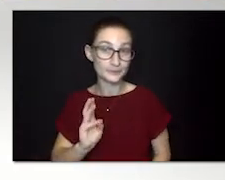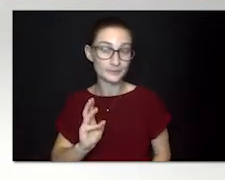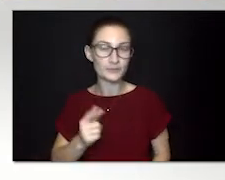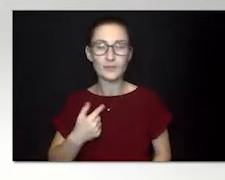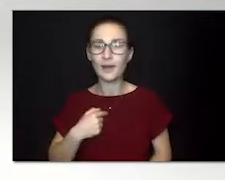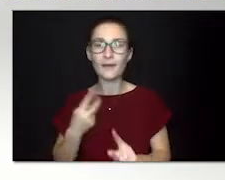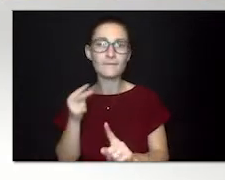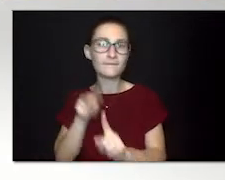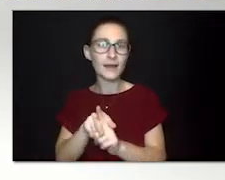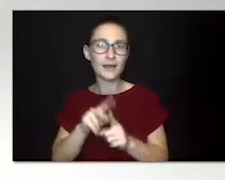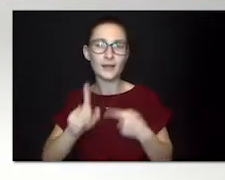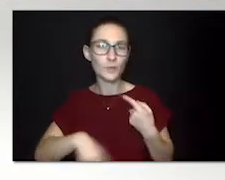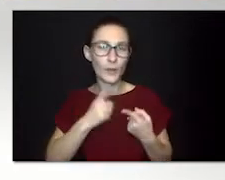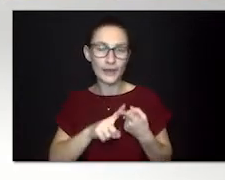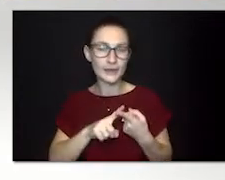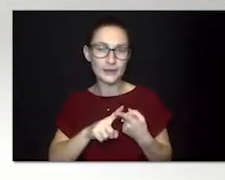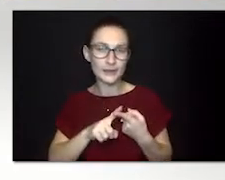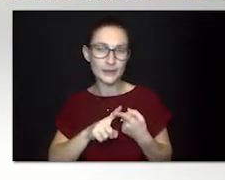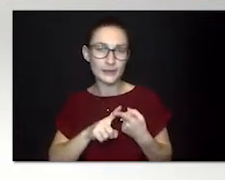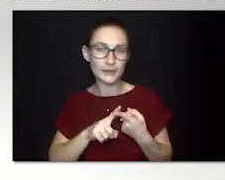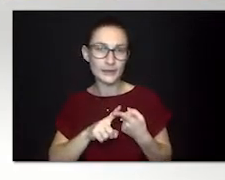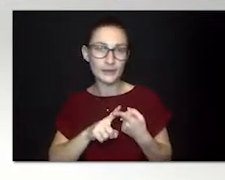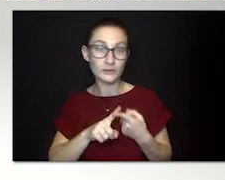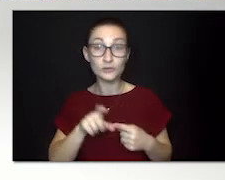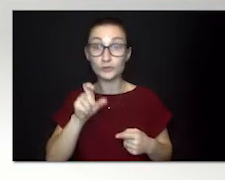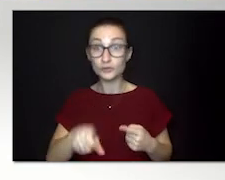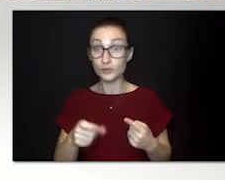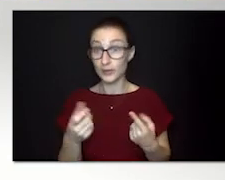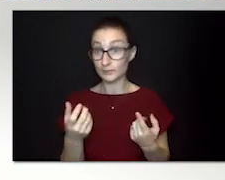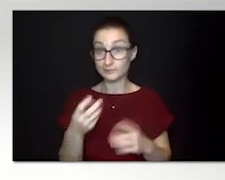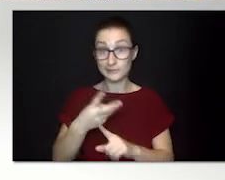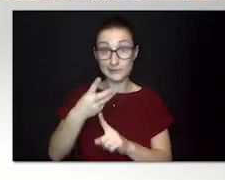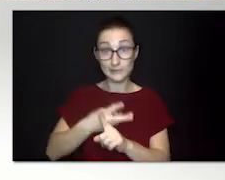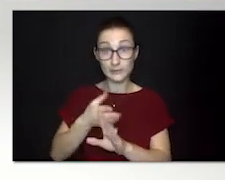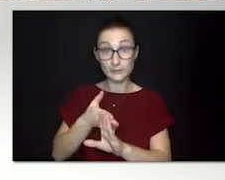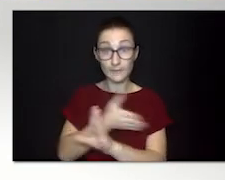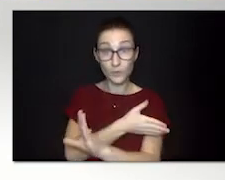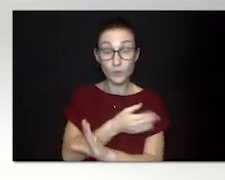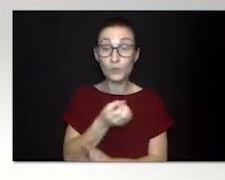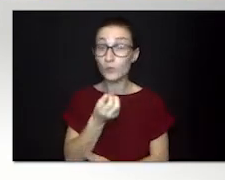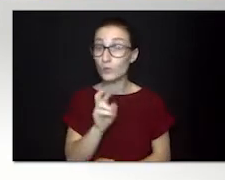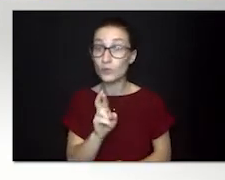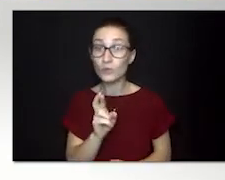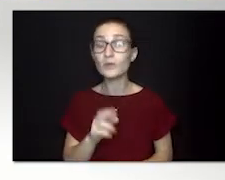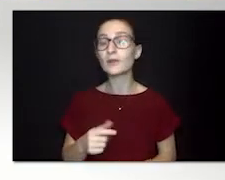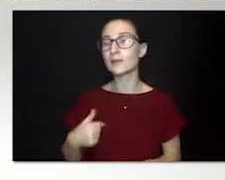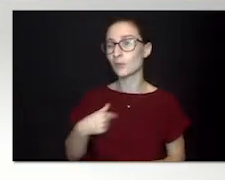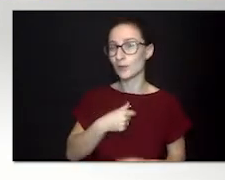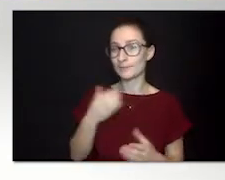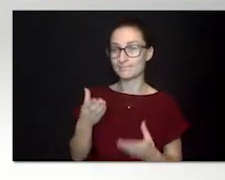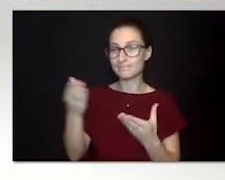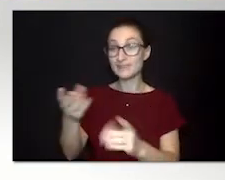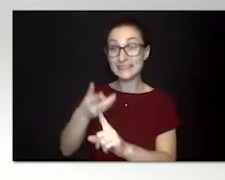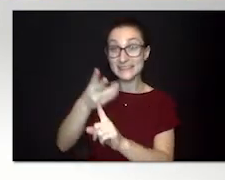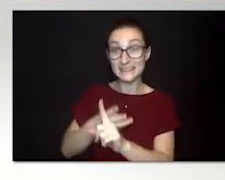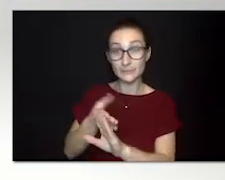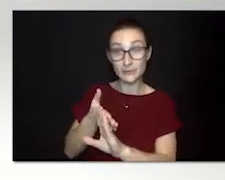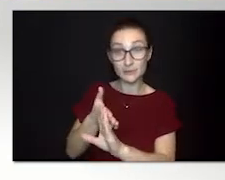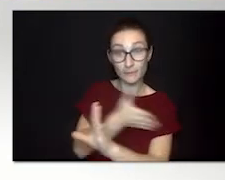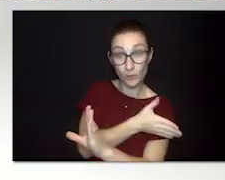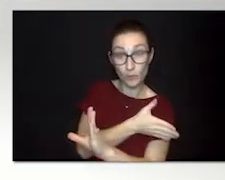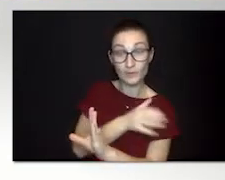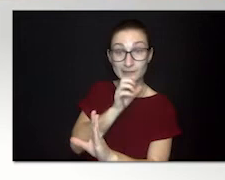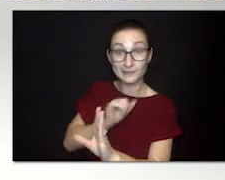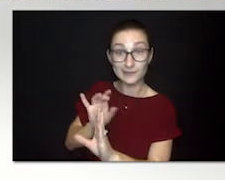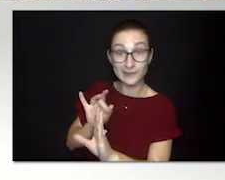file it? Which then you gotta wait for all the paperwork to happen, or do you do it 6 months before? We recommend starting the process 6 months before so